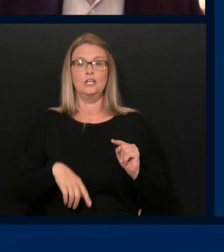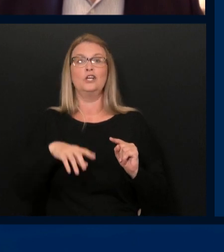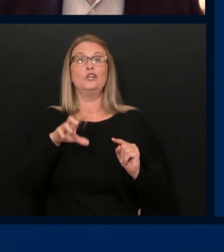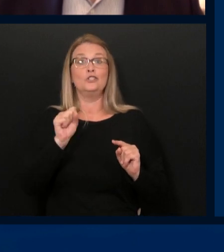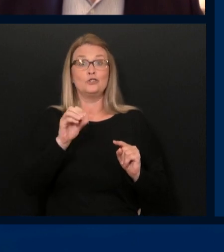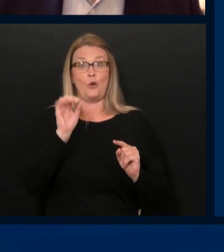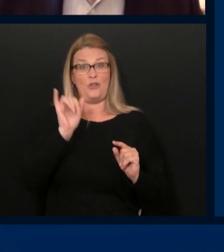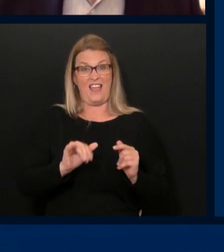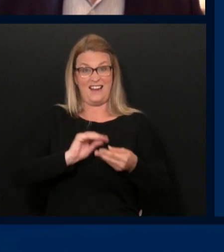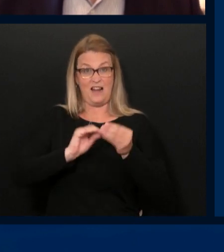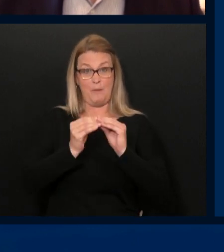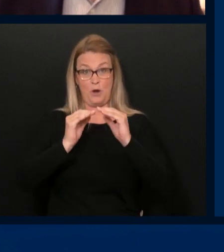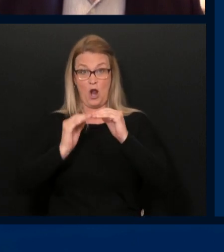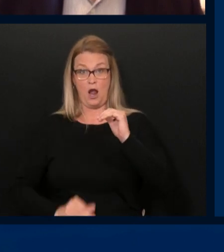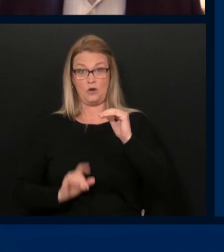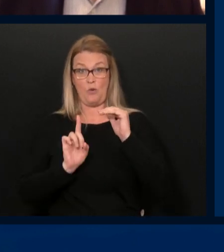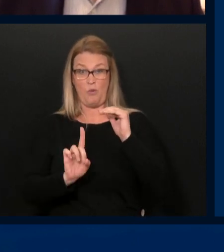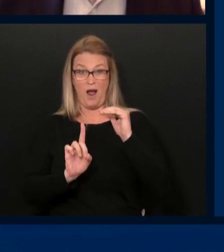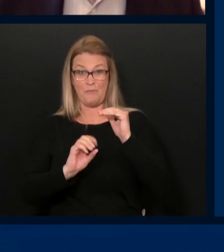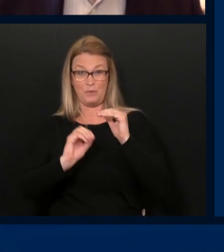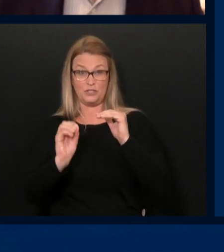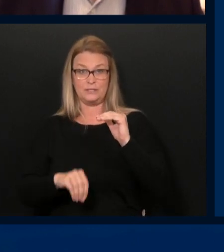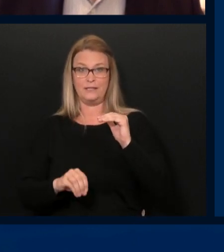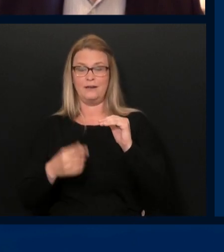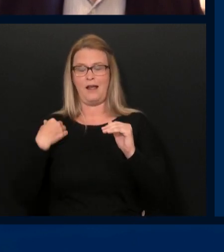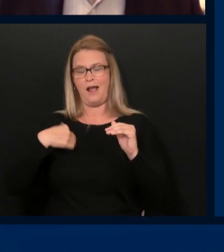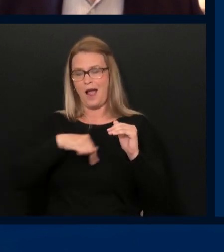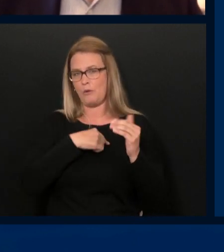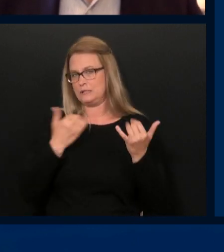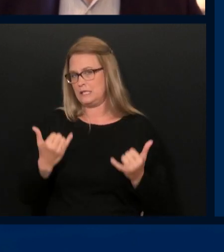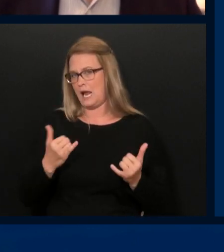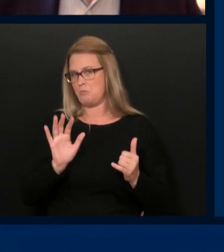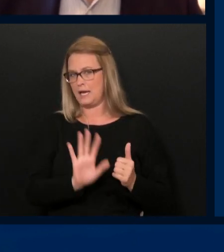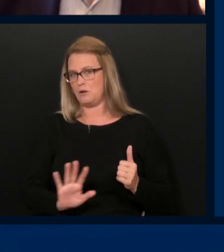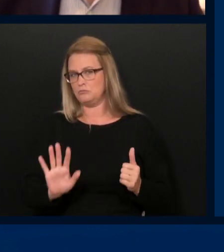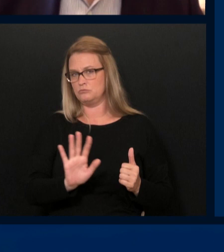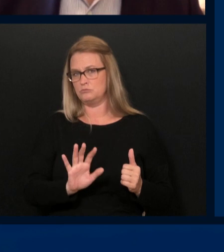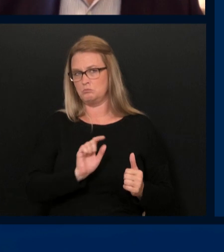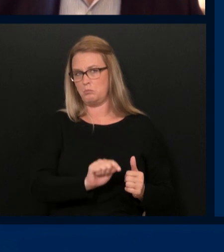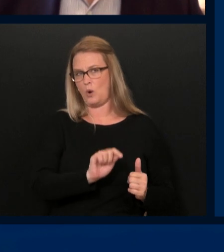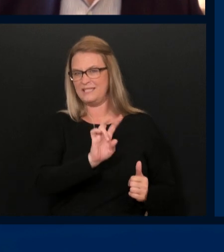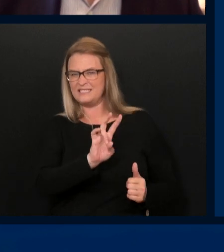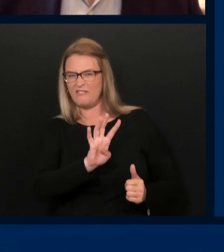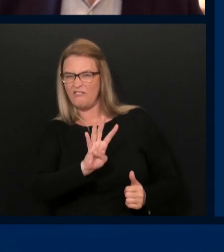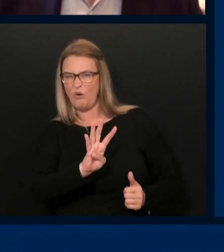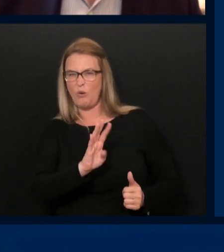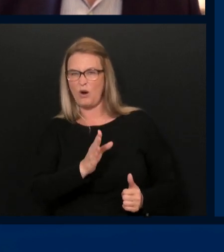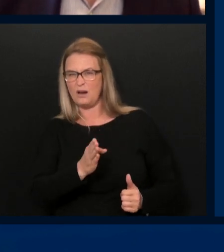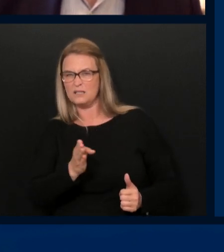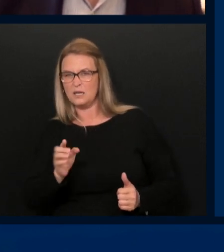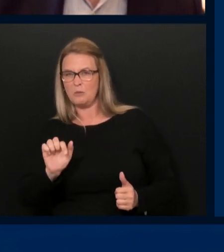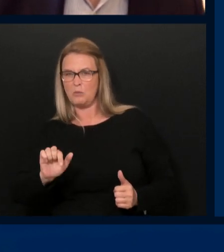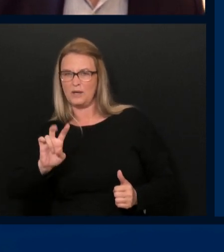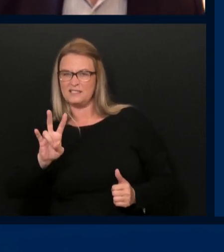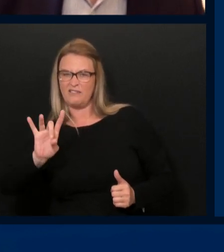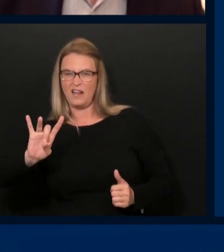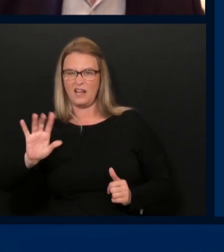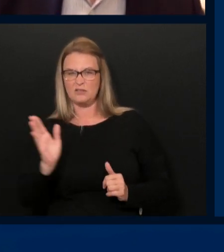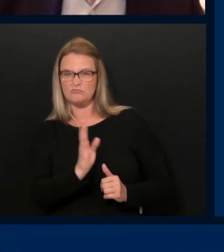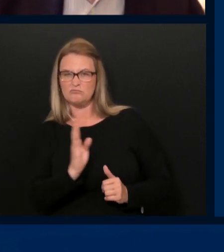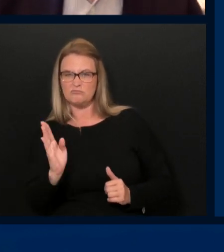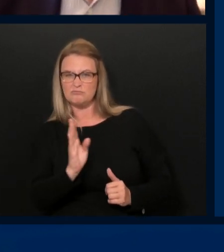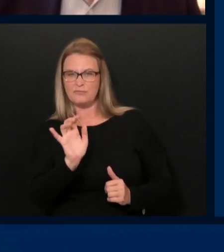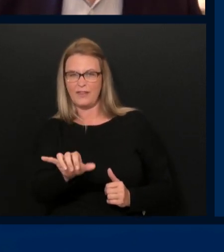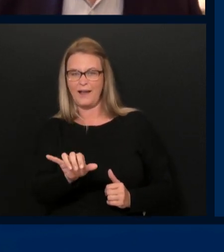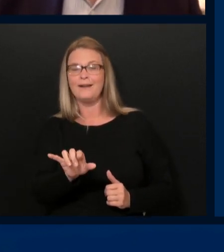is, under 1, the better. Ours has been fluctuating between about 0.74 and 0.78. And those